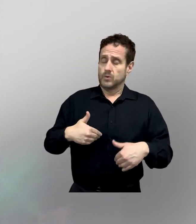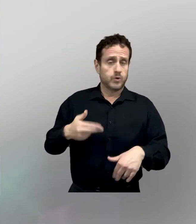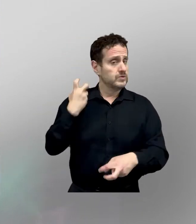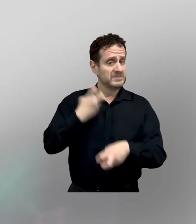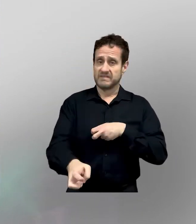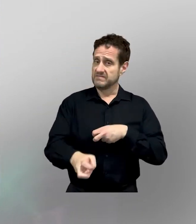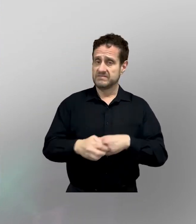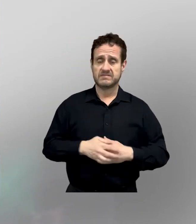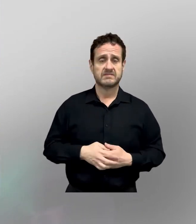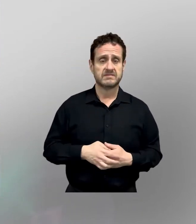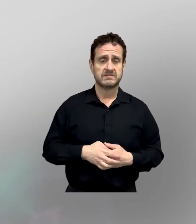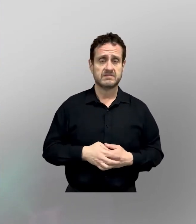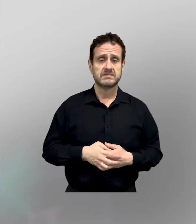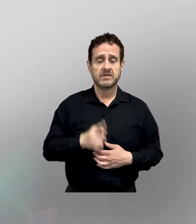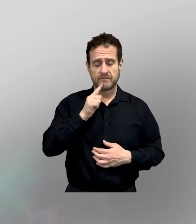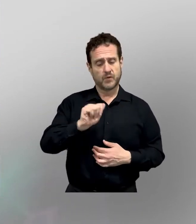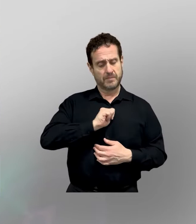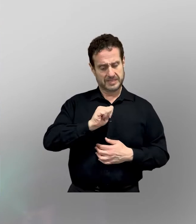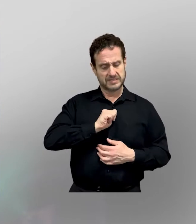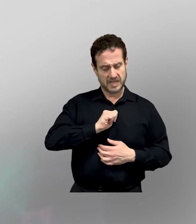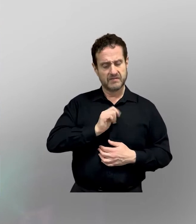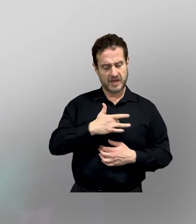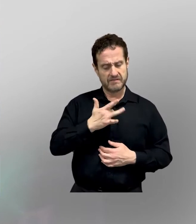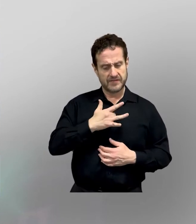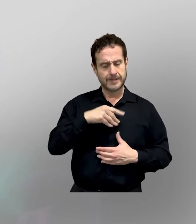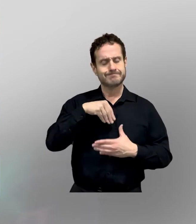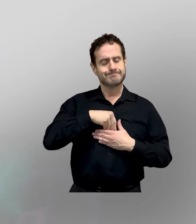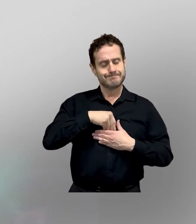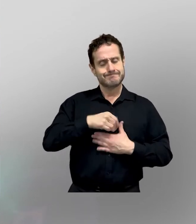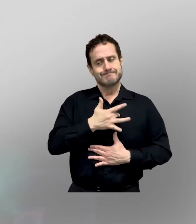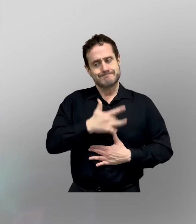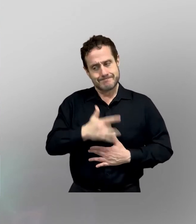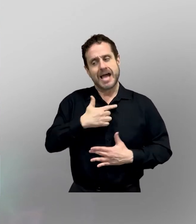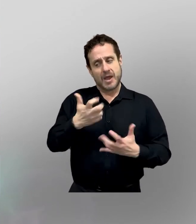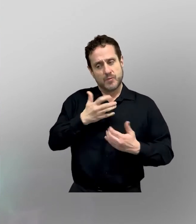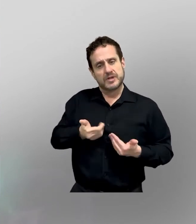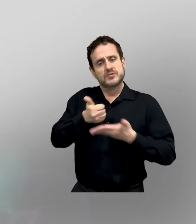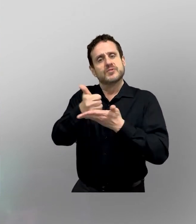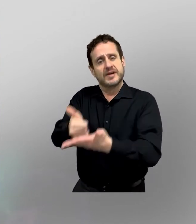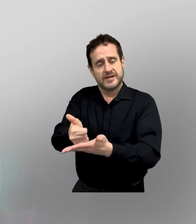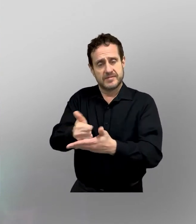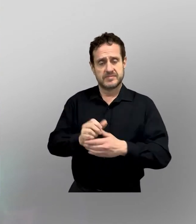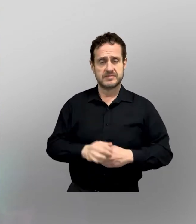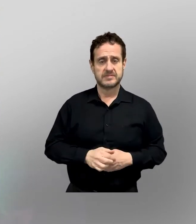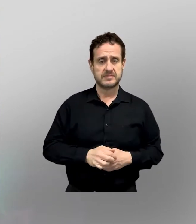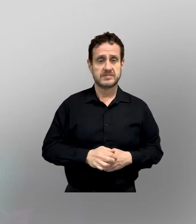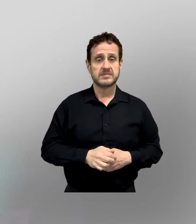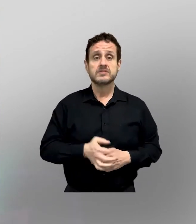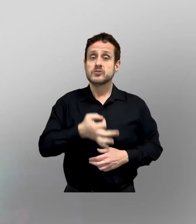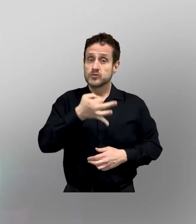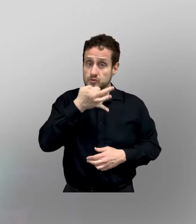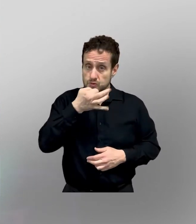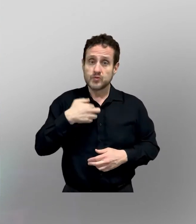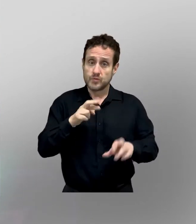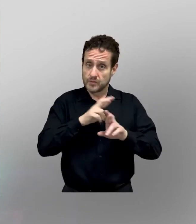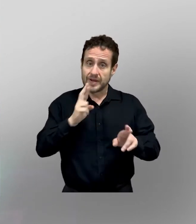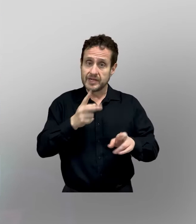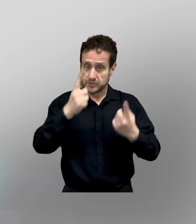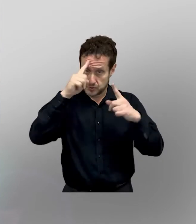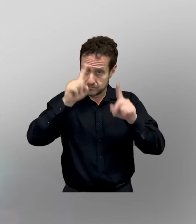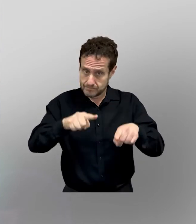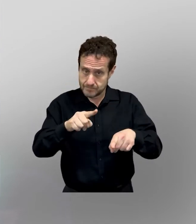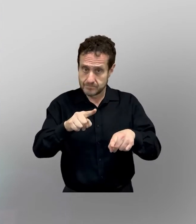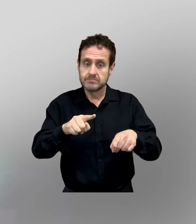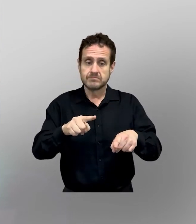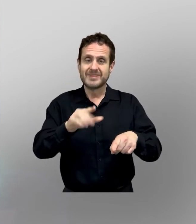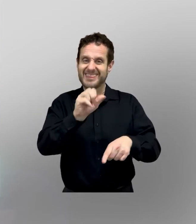to me. And on a very personal level, I wanted to step in and help. And we are on the cusp of settling